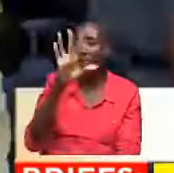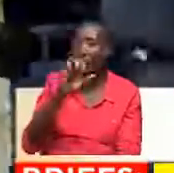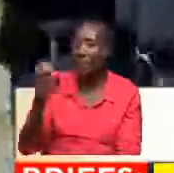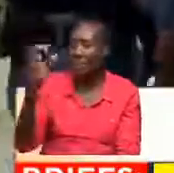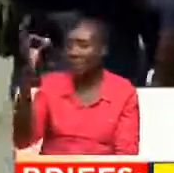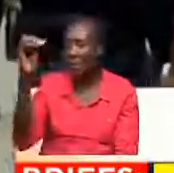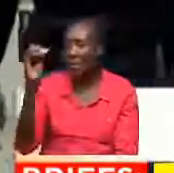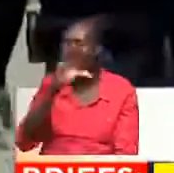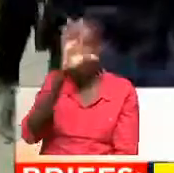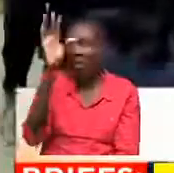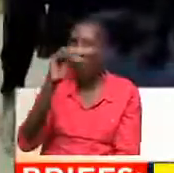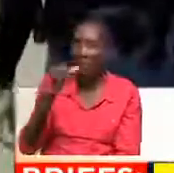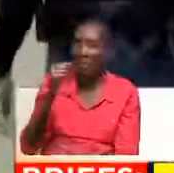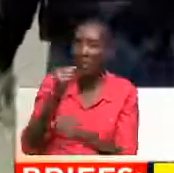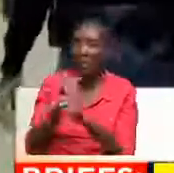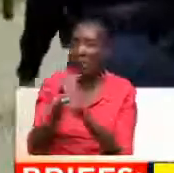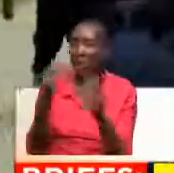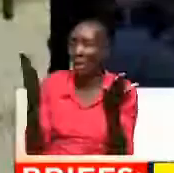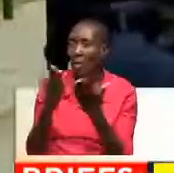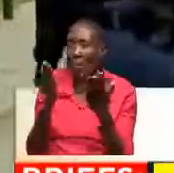25-30% operate in the informal economy.